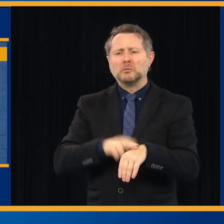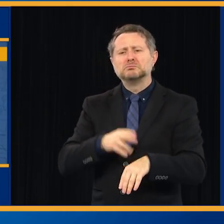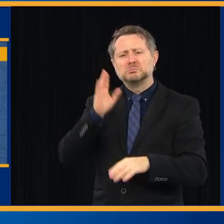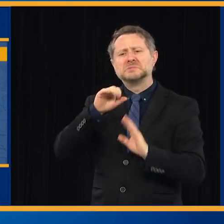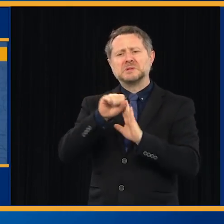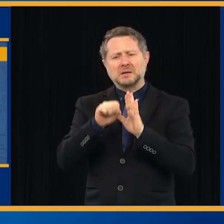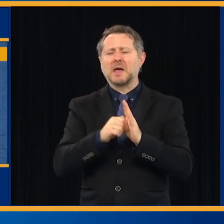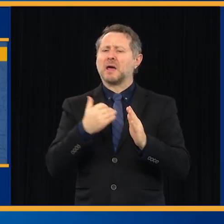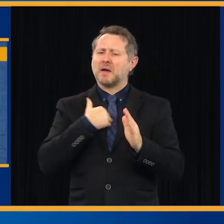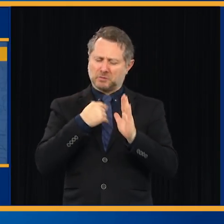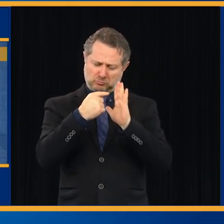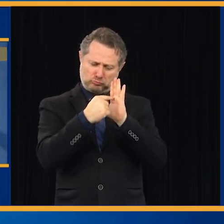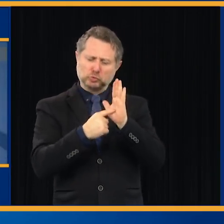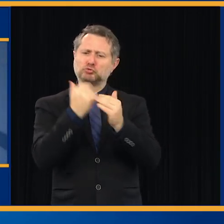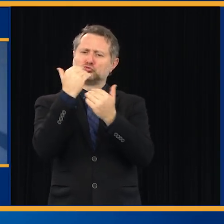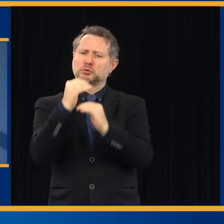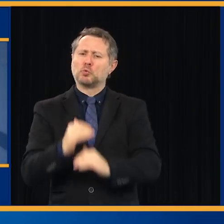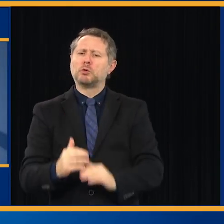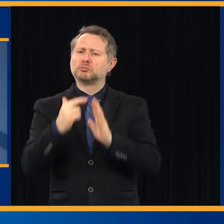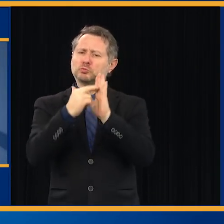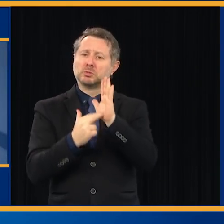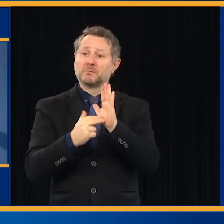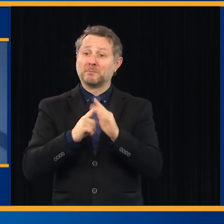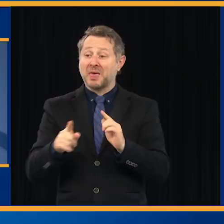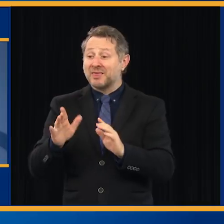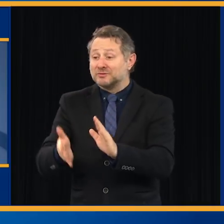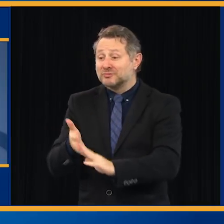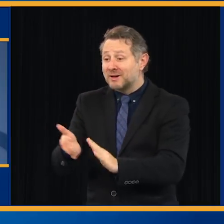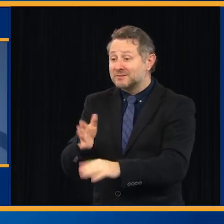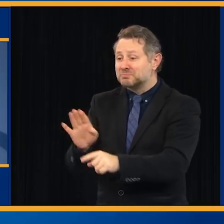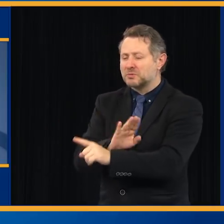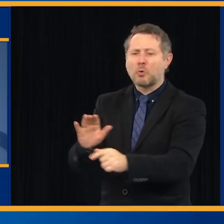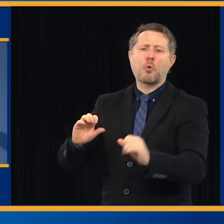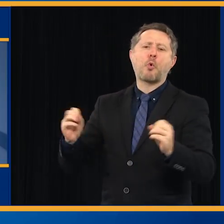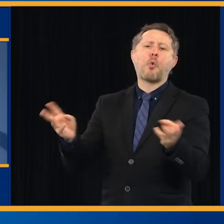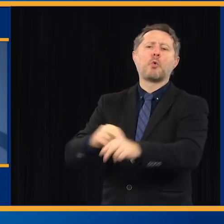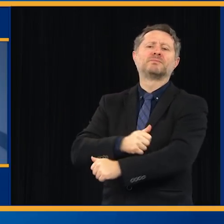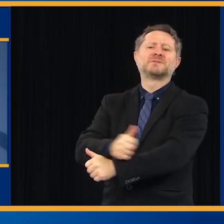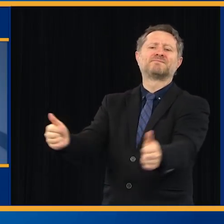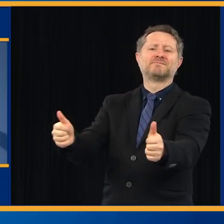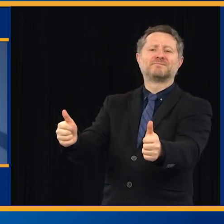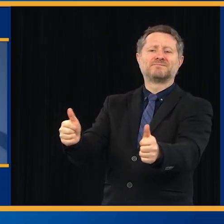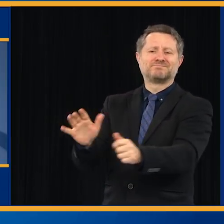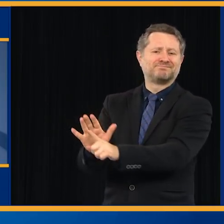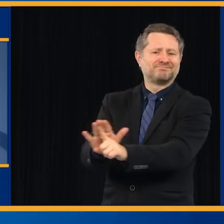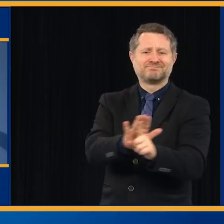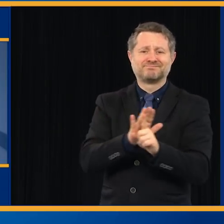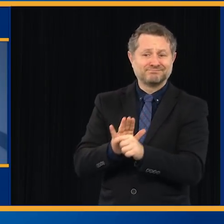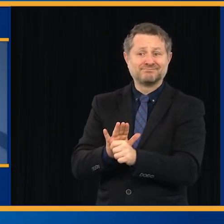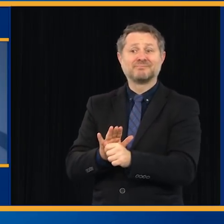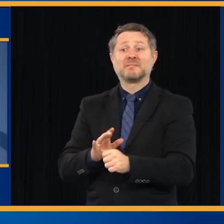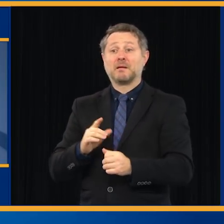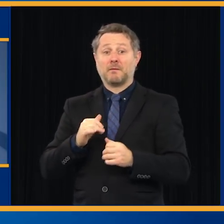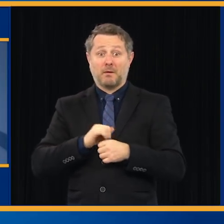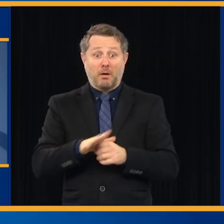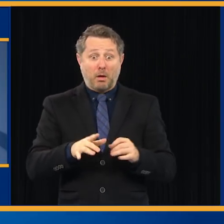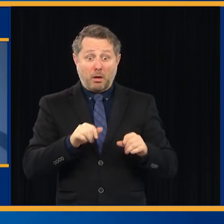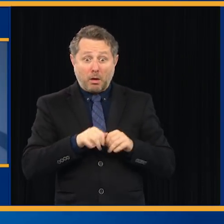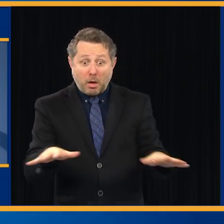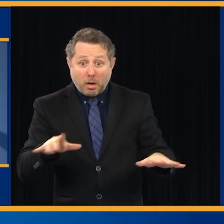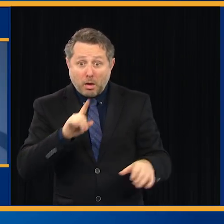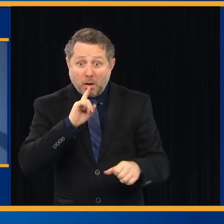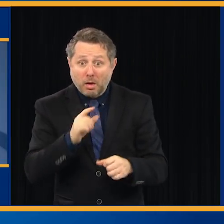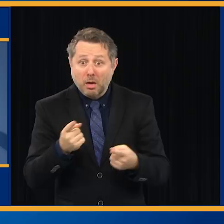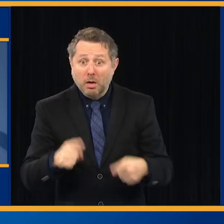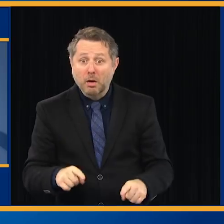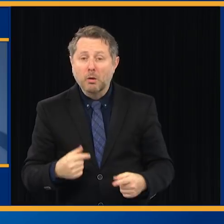operate. But they operate as individual entities. In the middle of this outbreak, we had to go